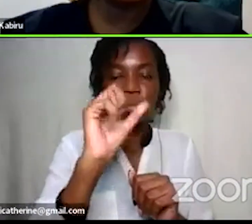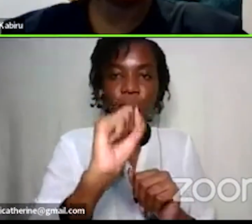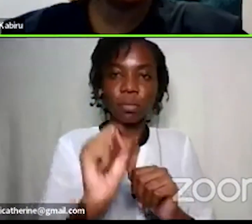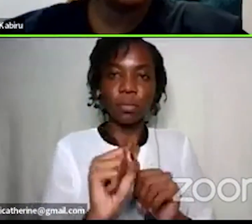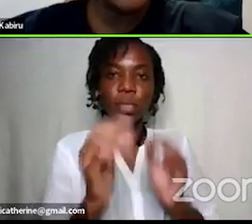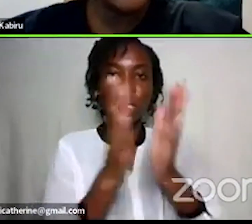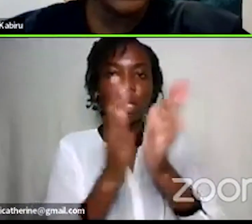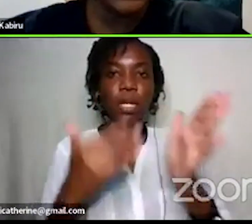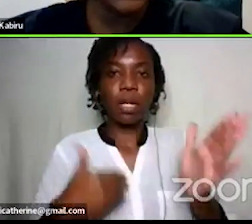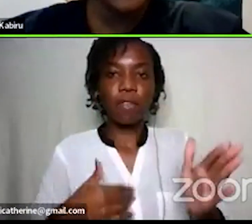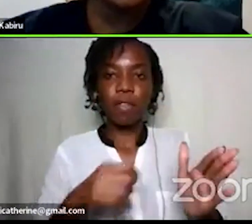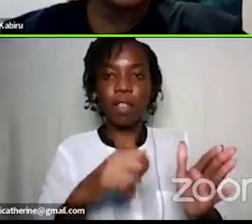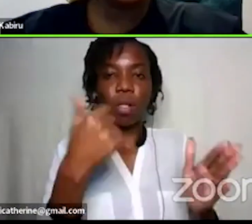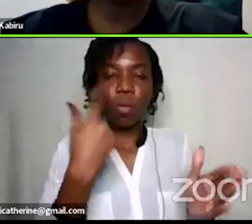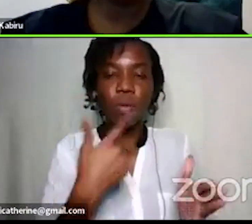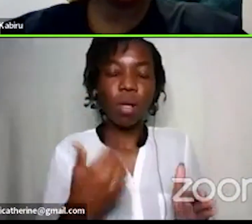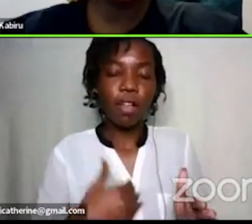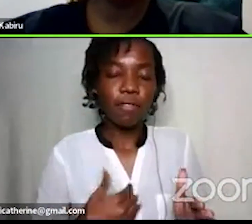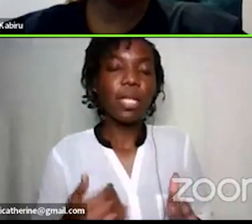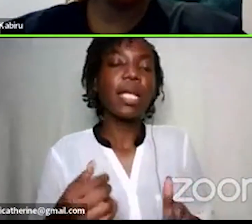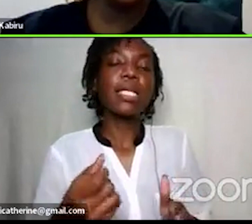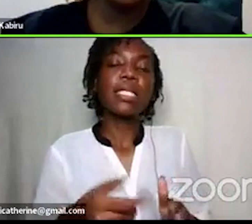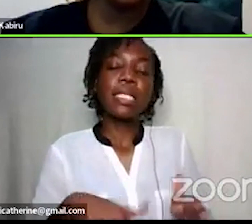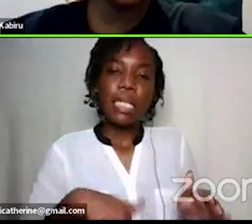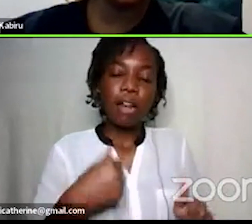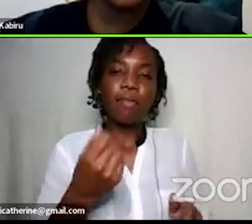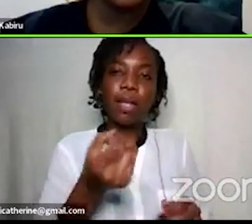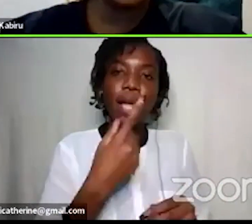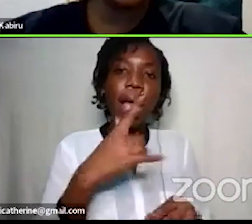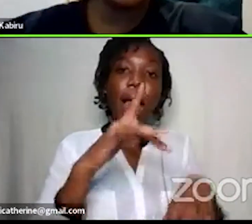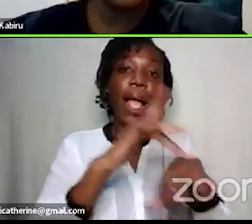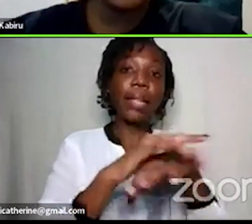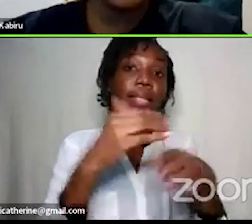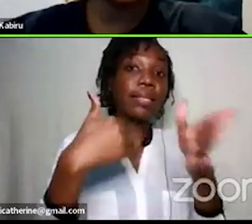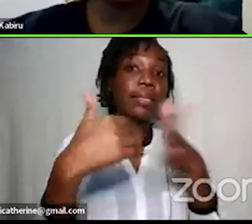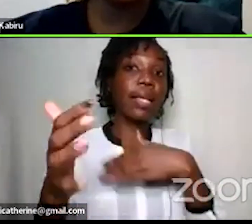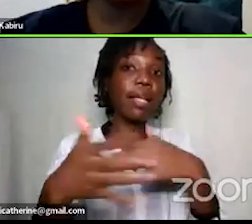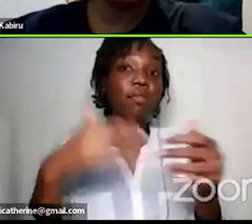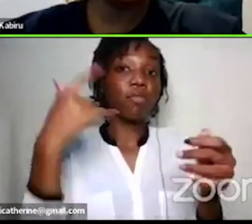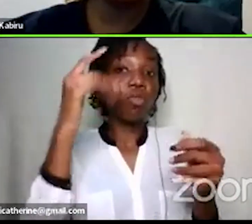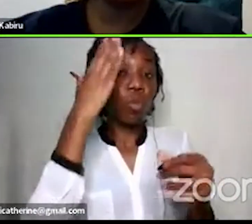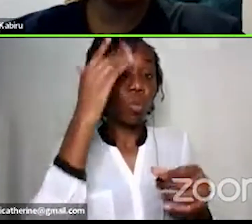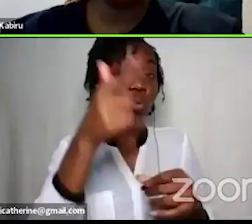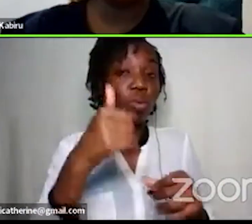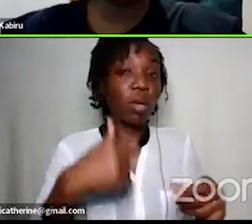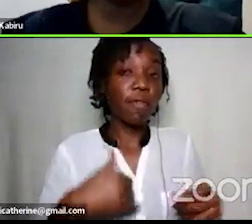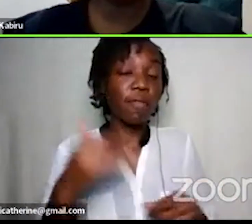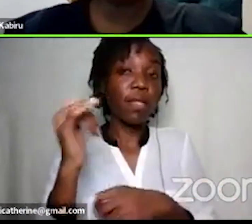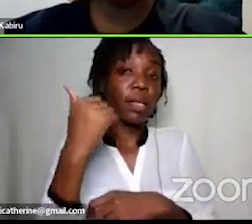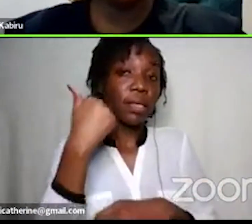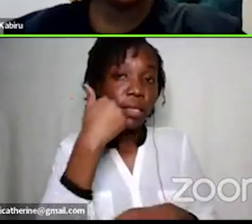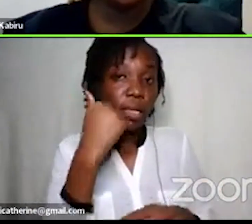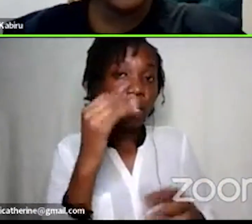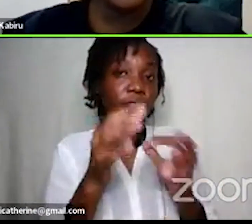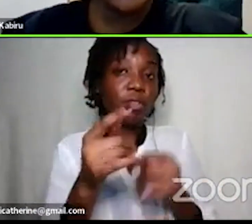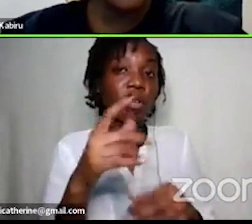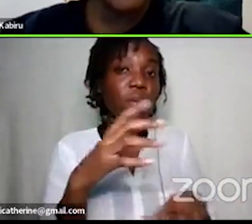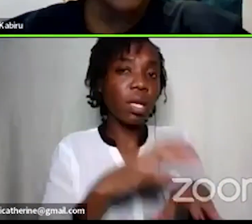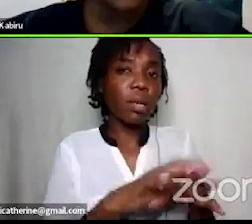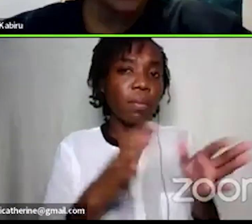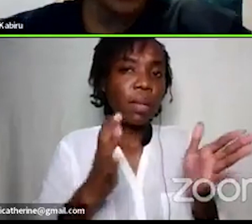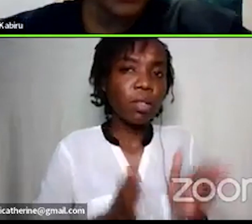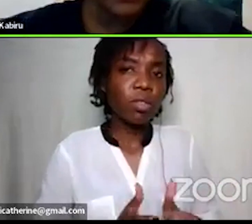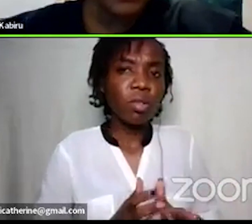and self-medicate. The earliest signs of knowing that you have schizophrenia is when you find somebody inclining